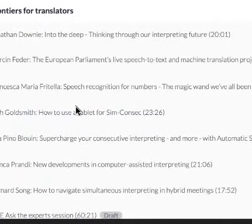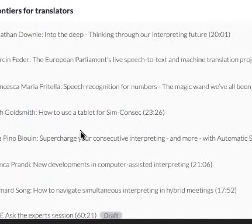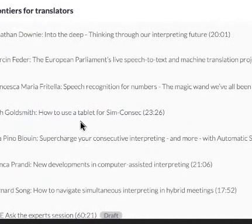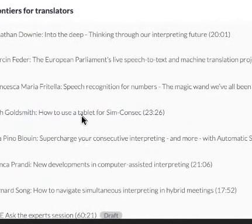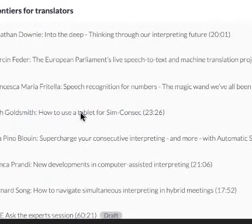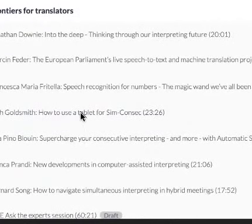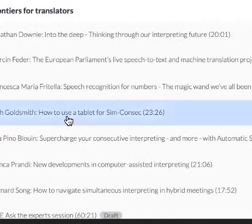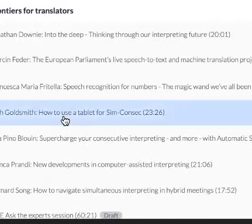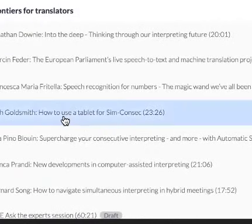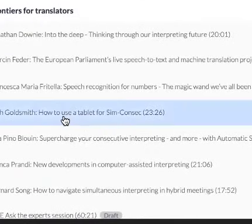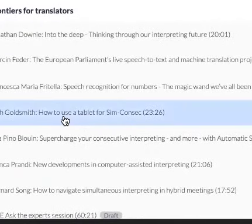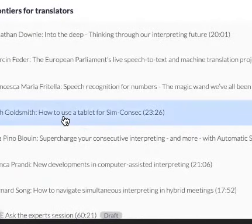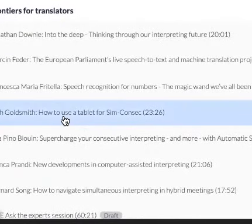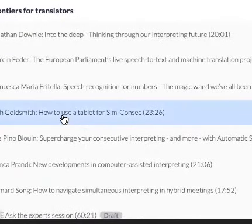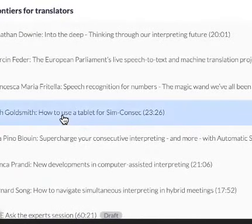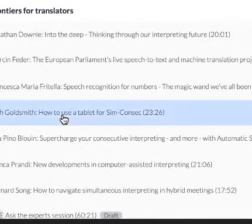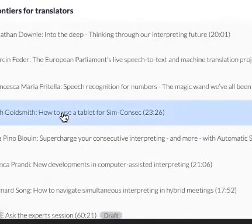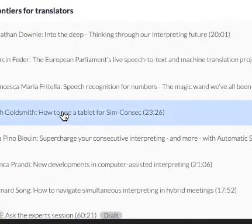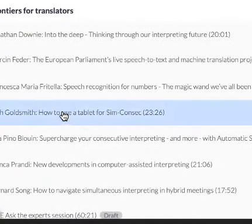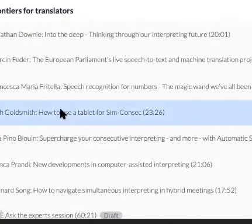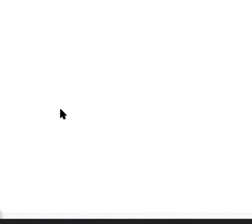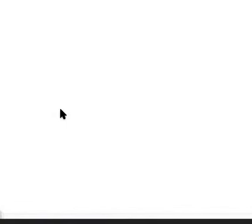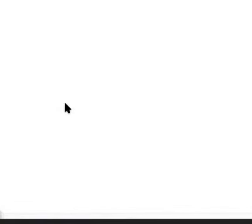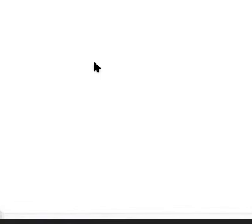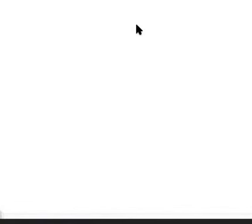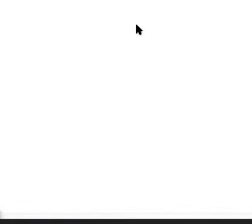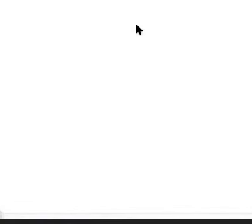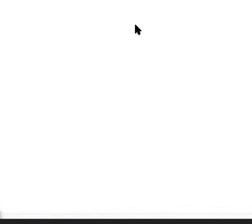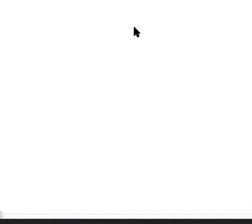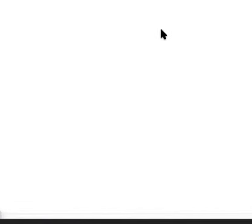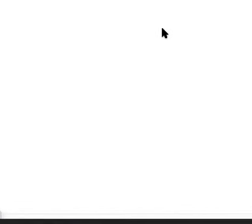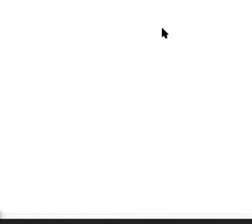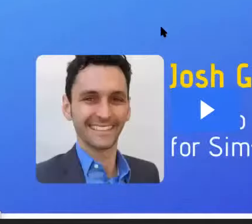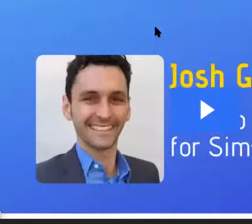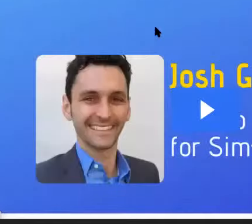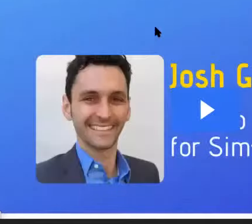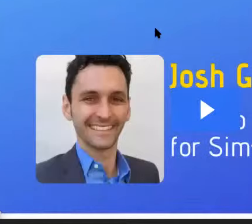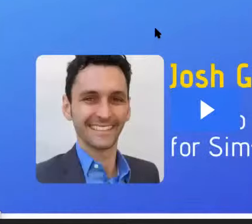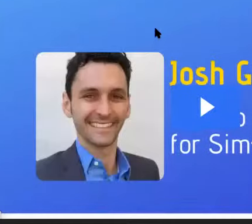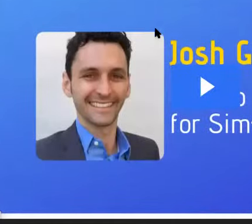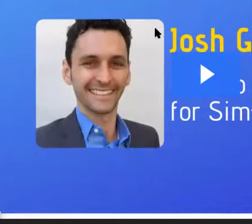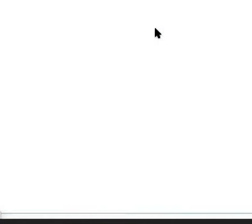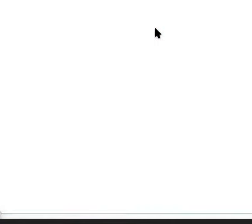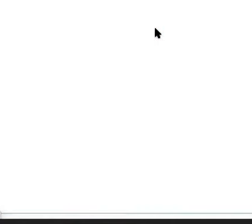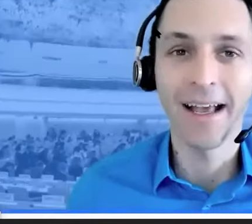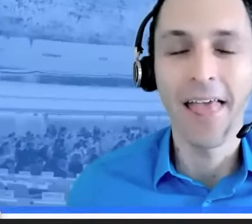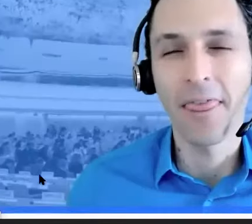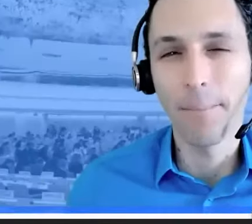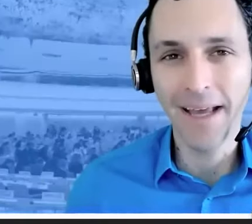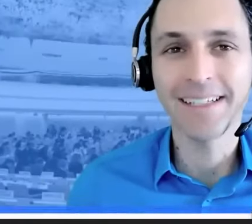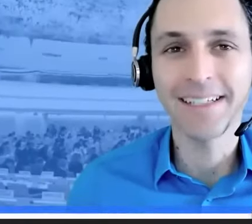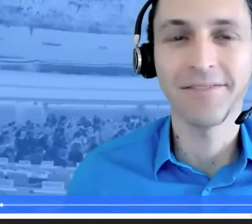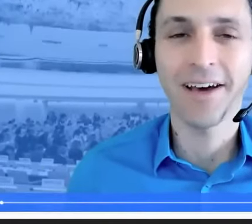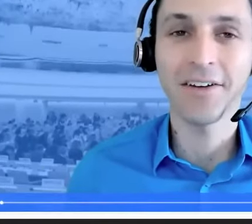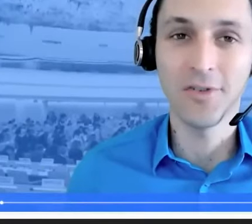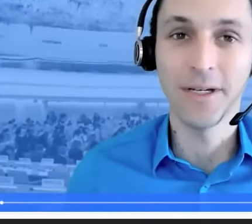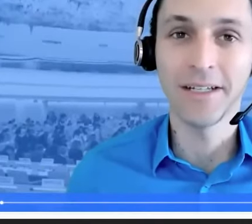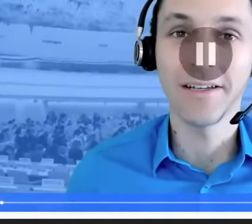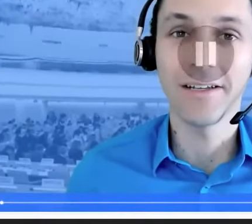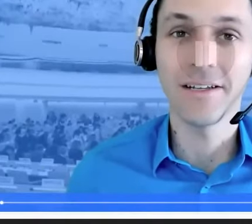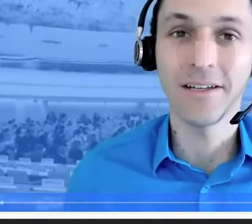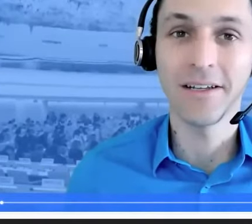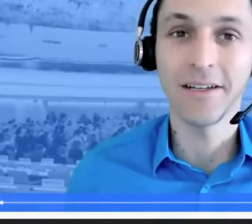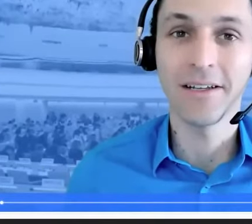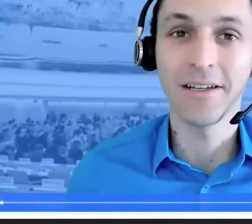Pack. And if you just go to one, like, I don't know, mine for how to use a tablet for SimConsec, which is coming up on the 3rd day, you'll